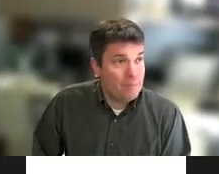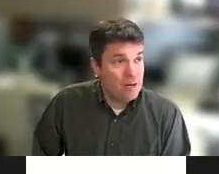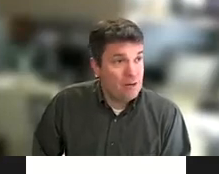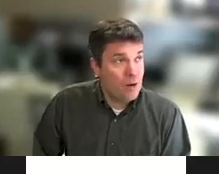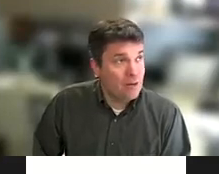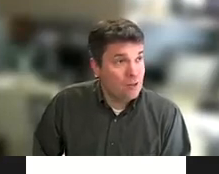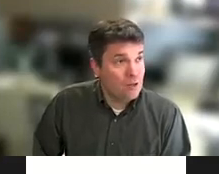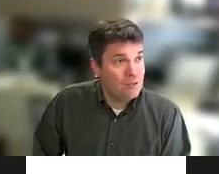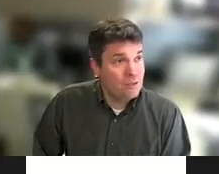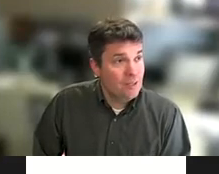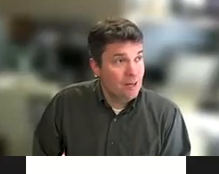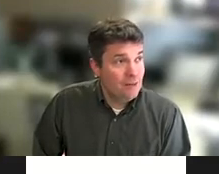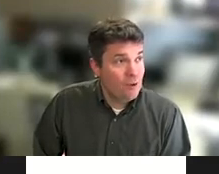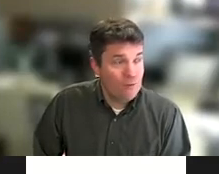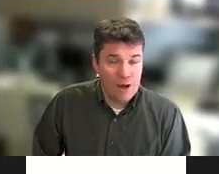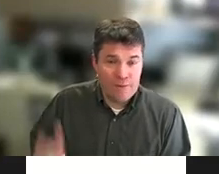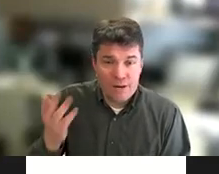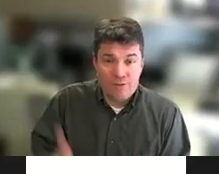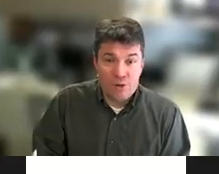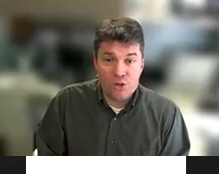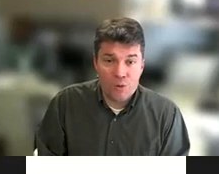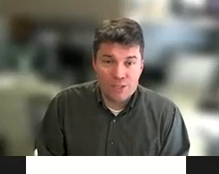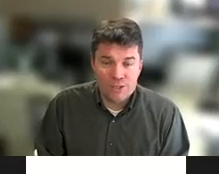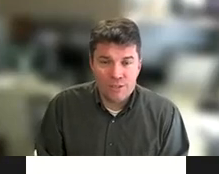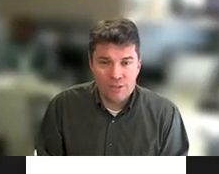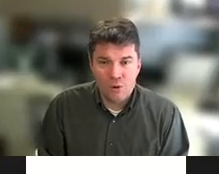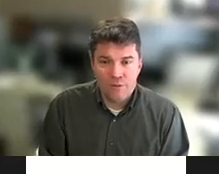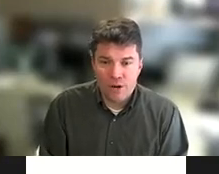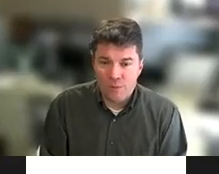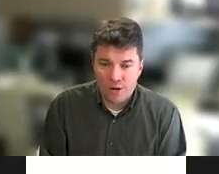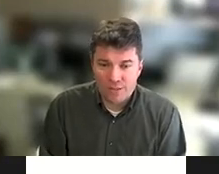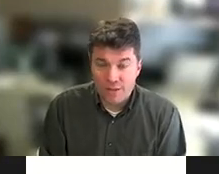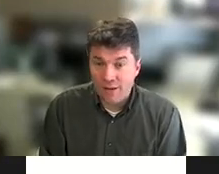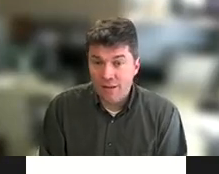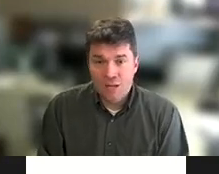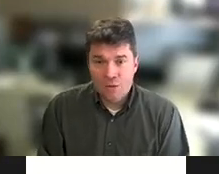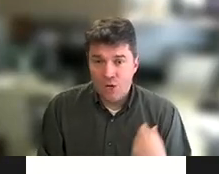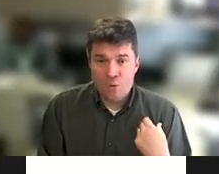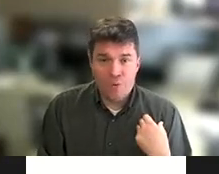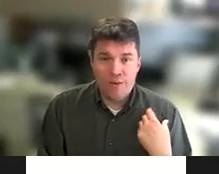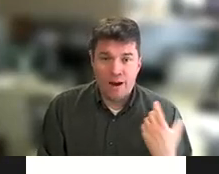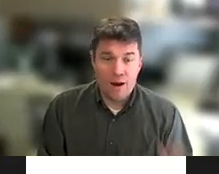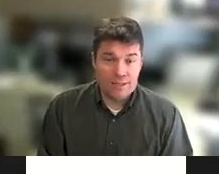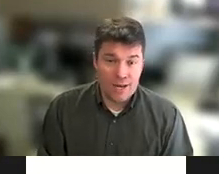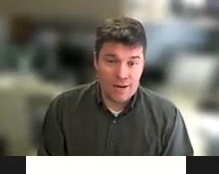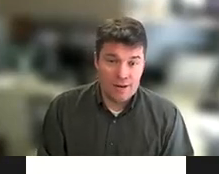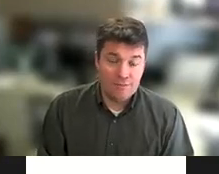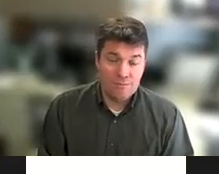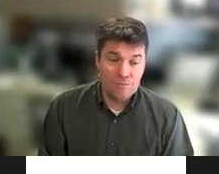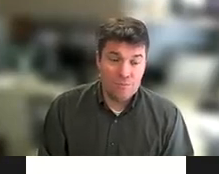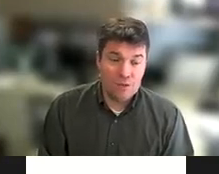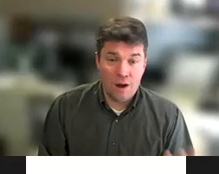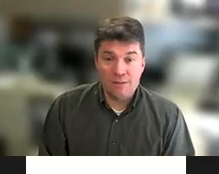on, I'd be happy to answer those. And if you ever have any future questions, or if you come across something, we do provide